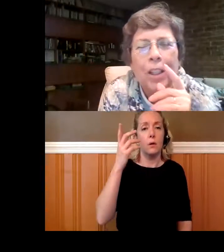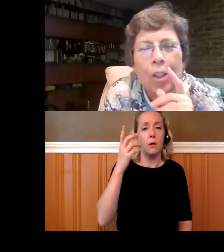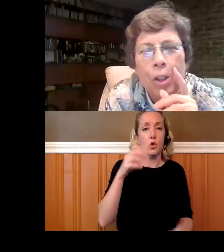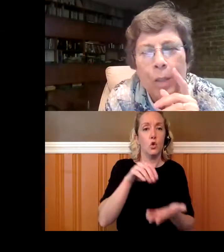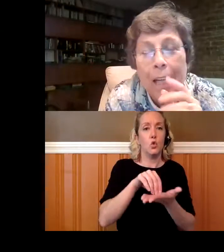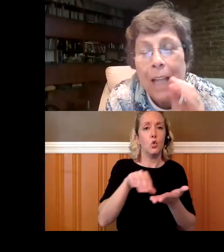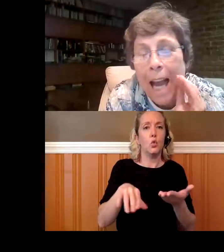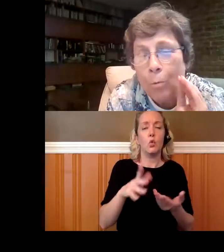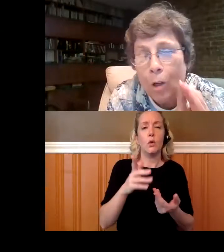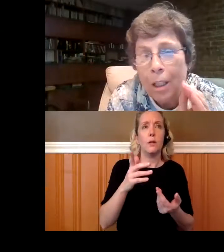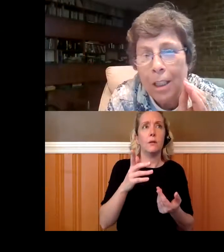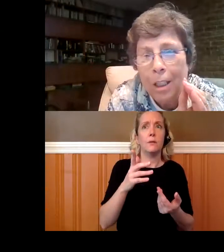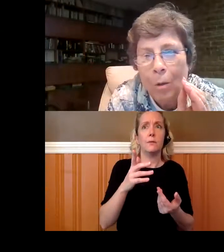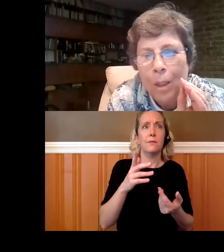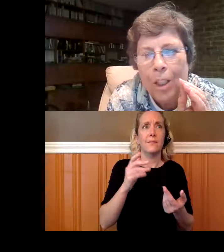learned?